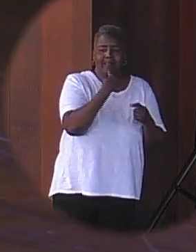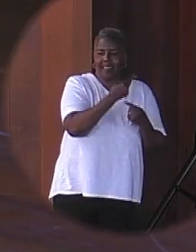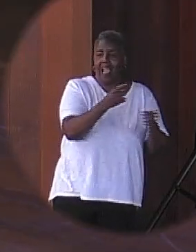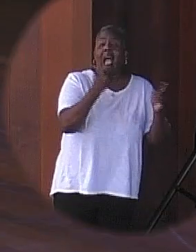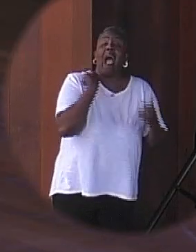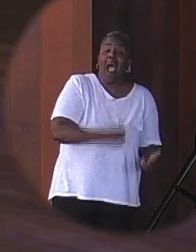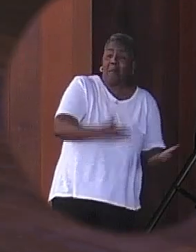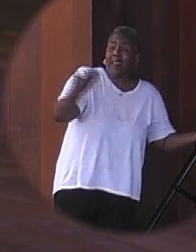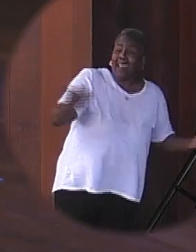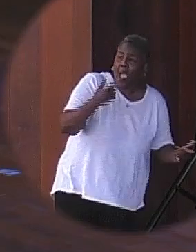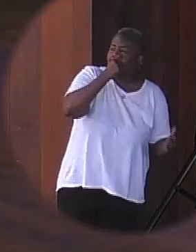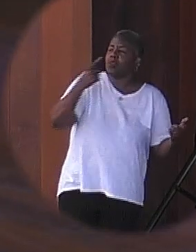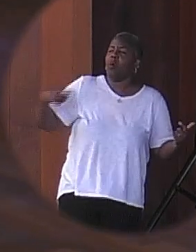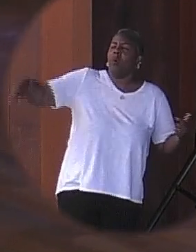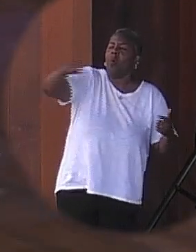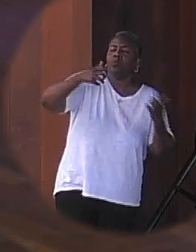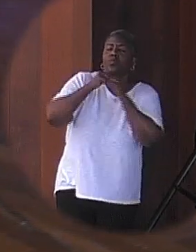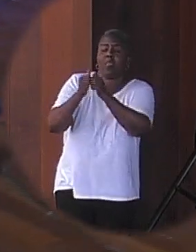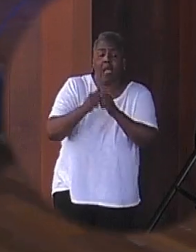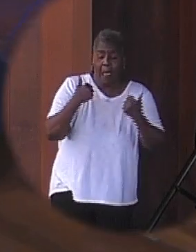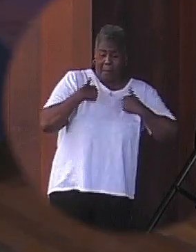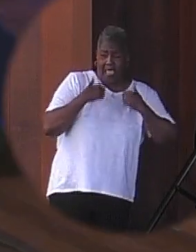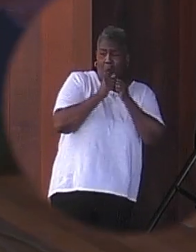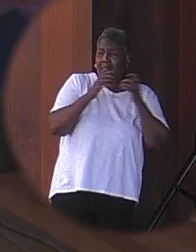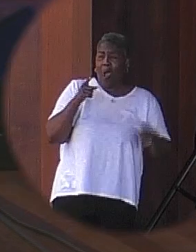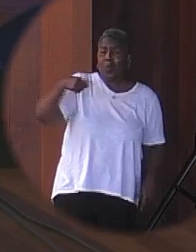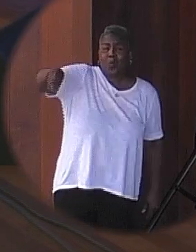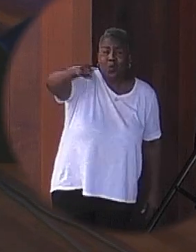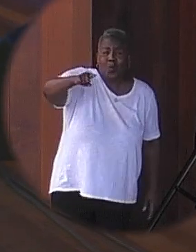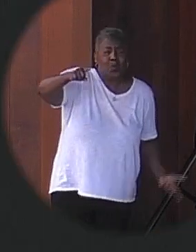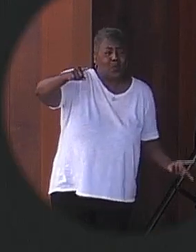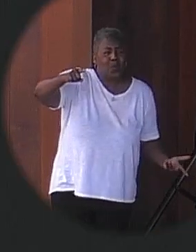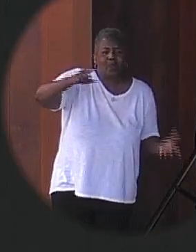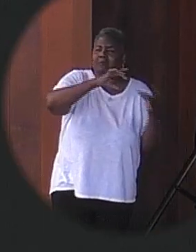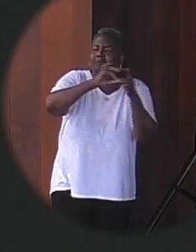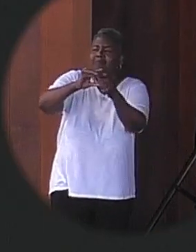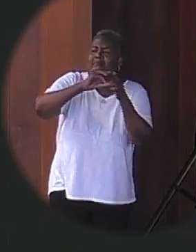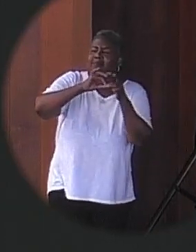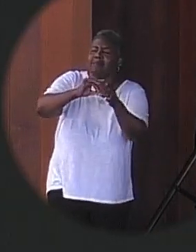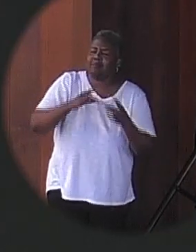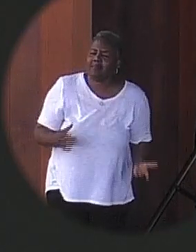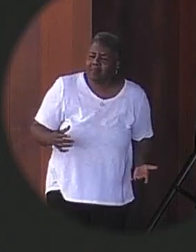am because we are, that there is no me if there ain't no us.